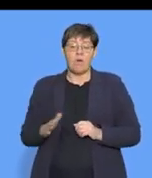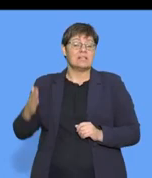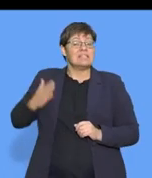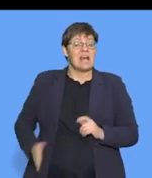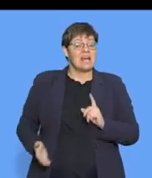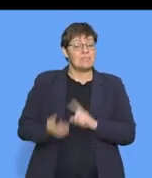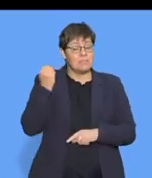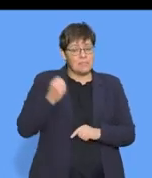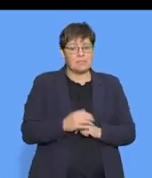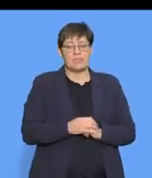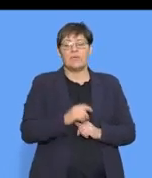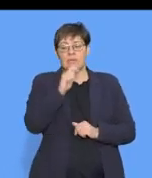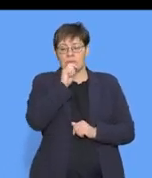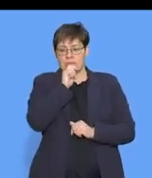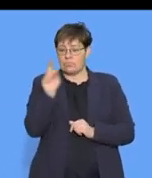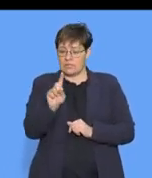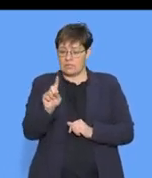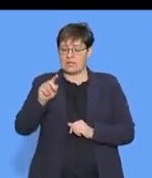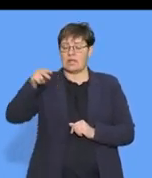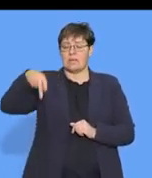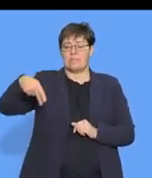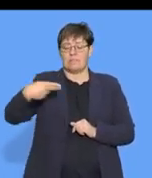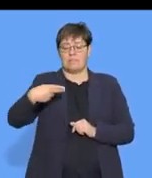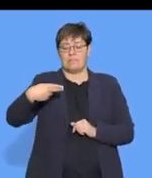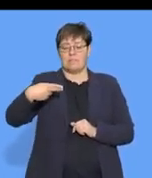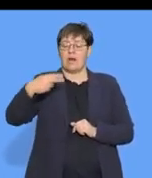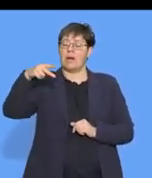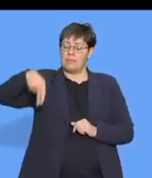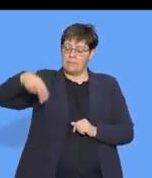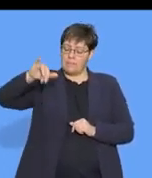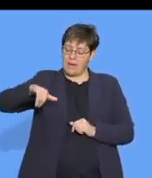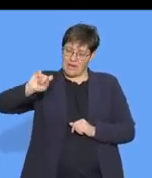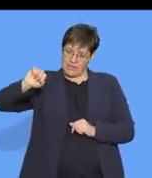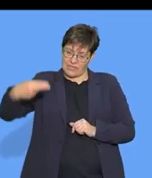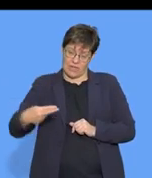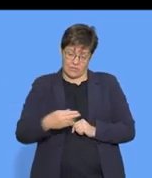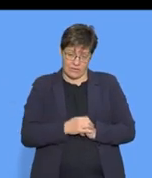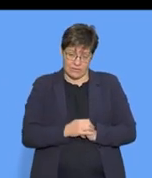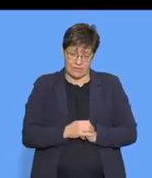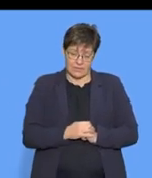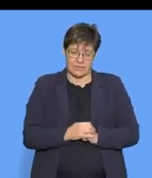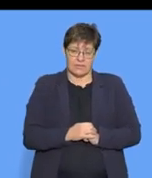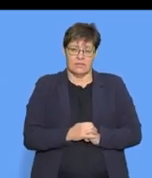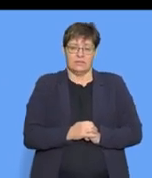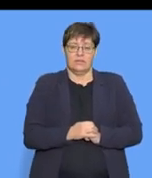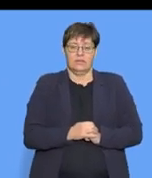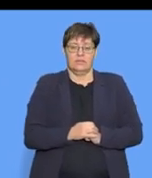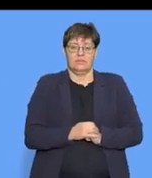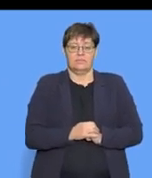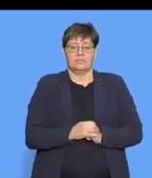find sides, we're going to use Pythagoras to solve this triangle.